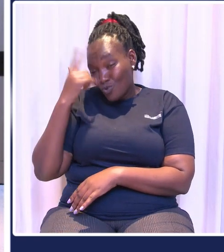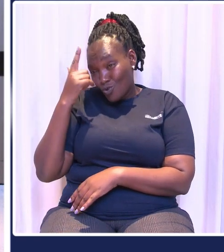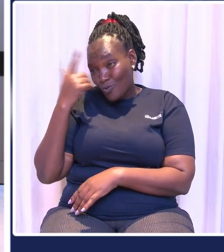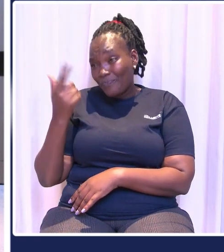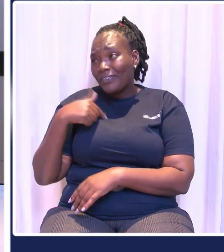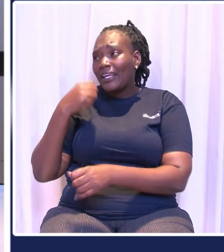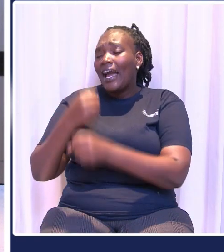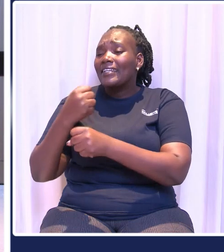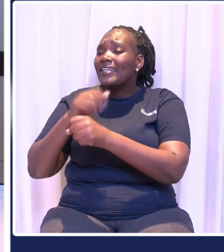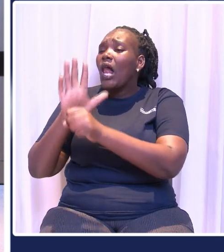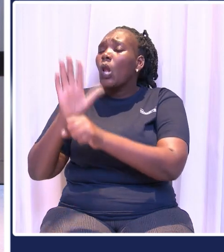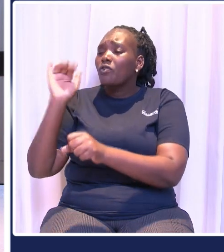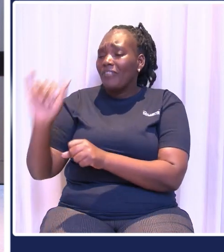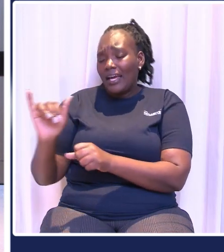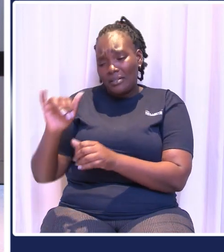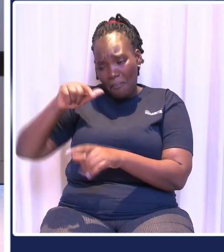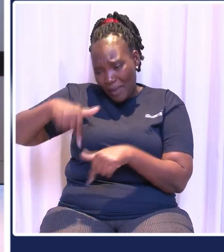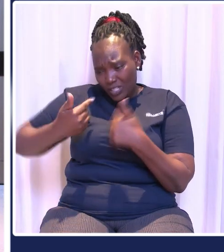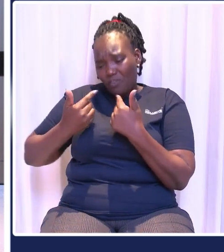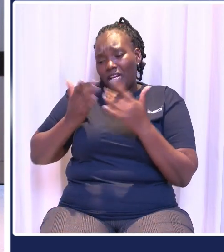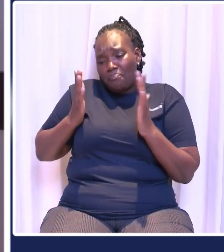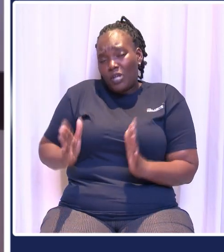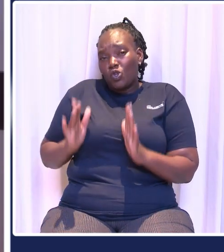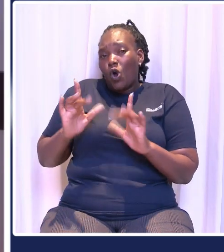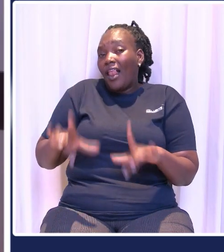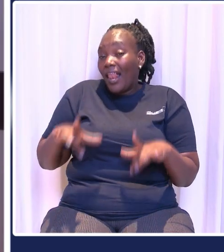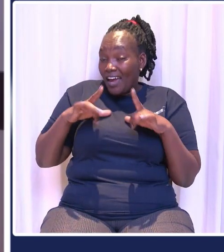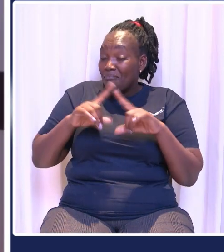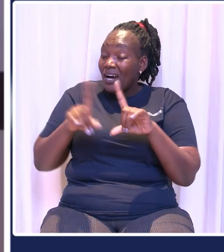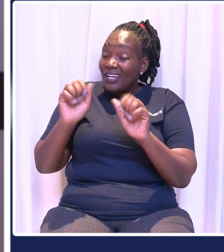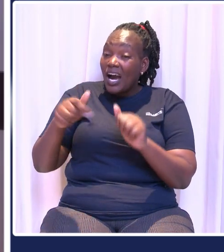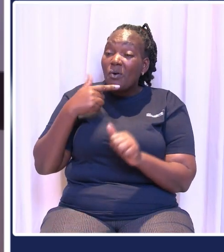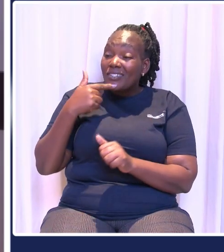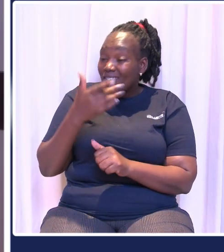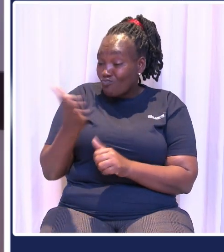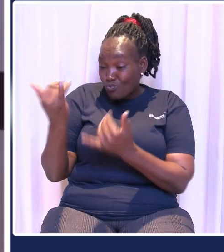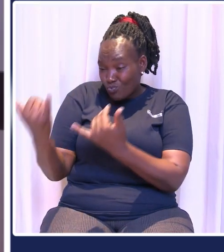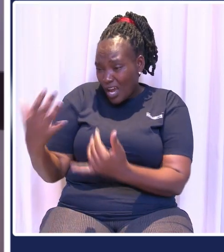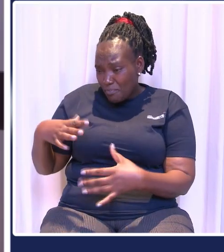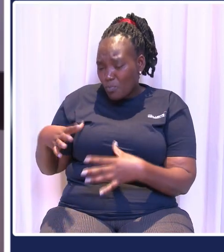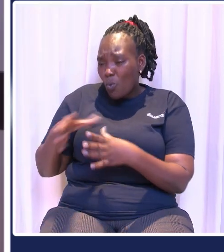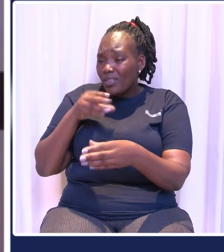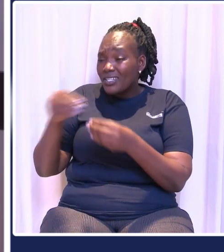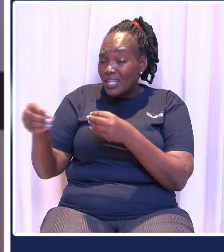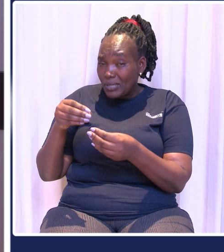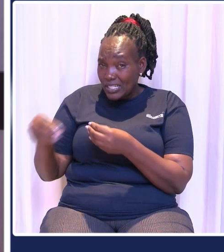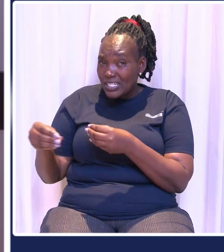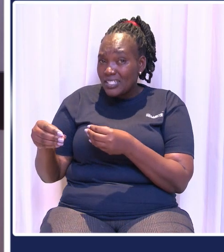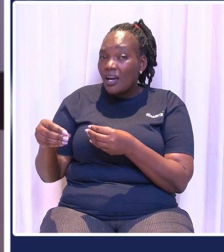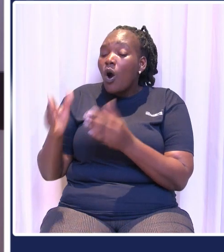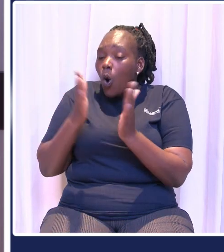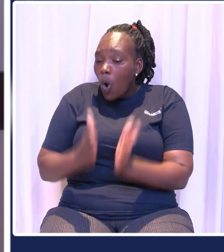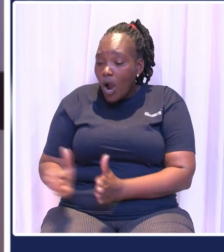I did a lot of that myself in my own personal life. But I would say to young people with disabilities,